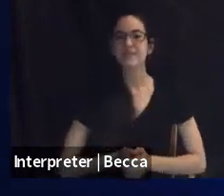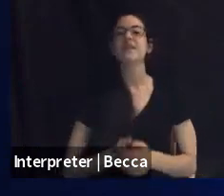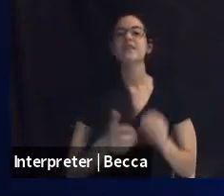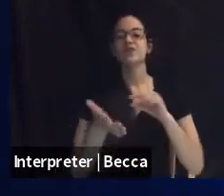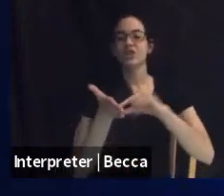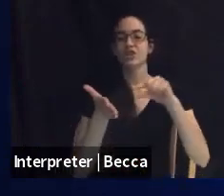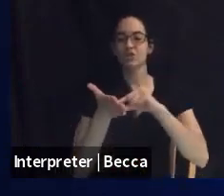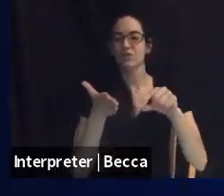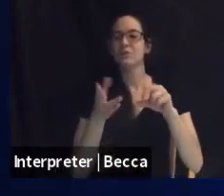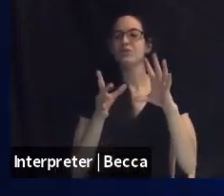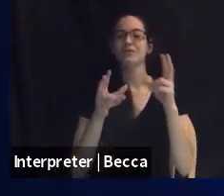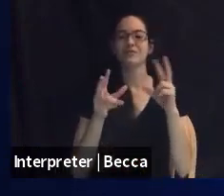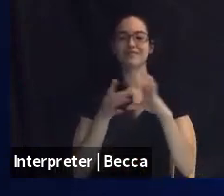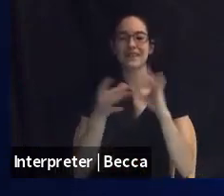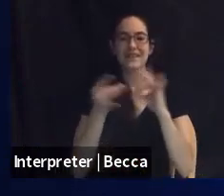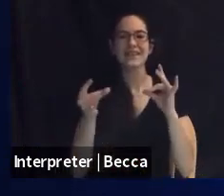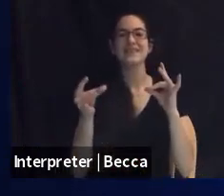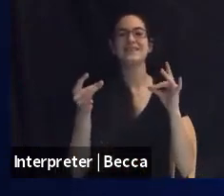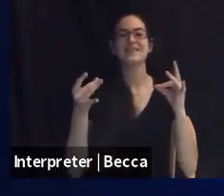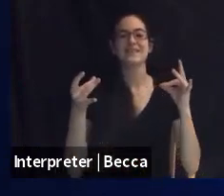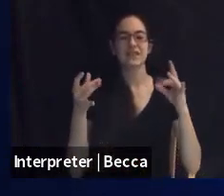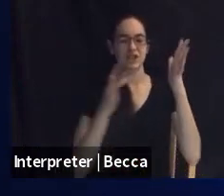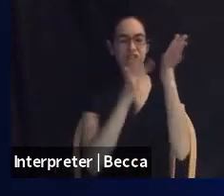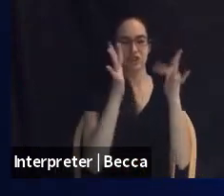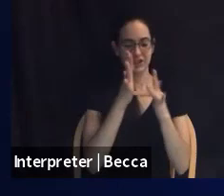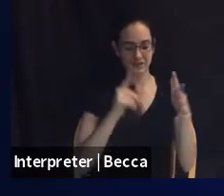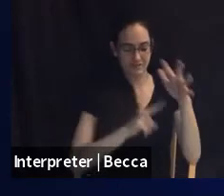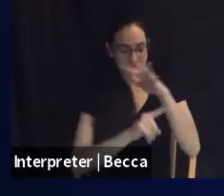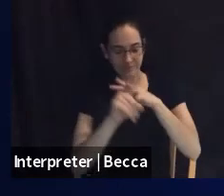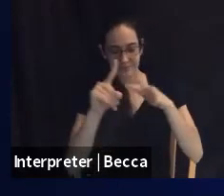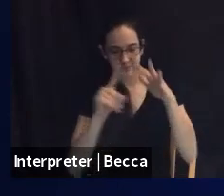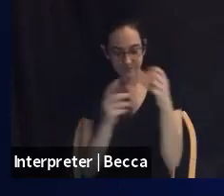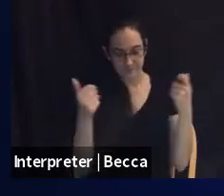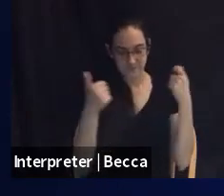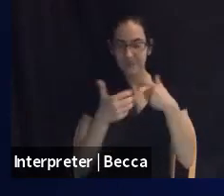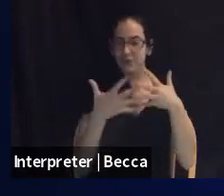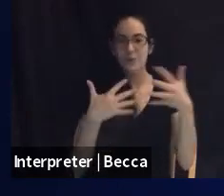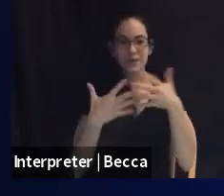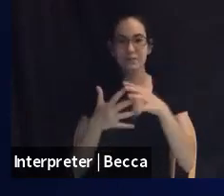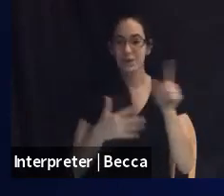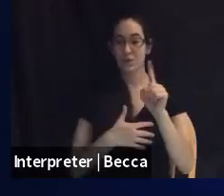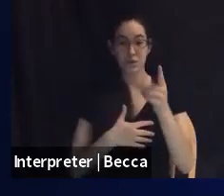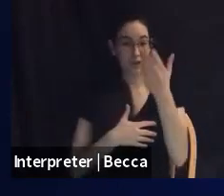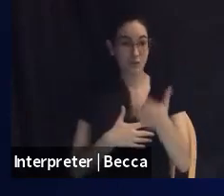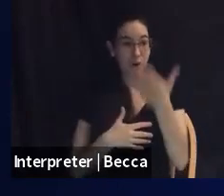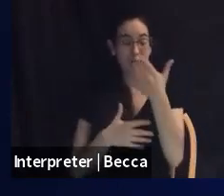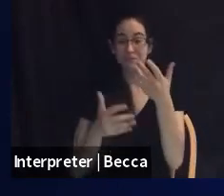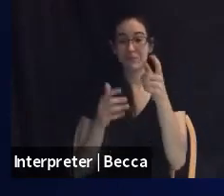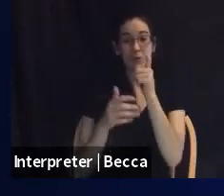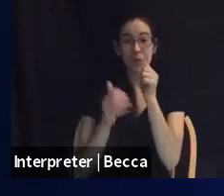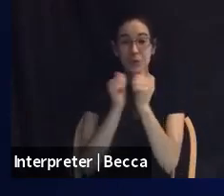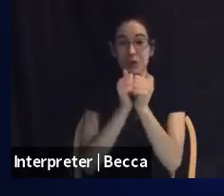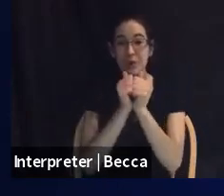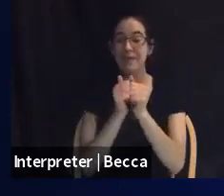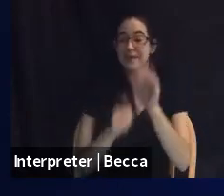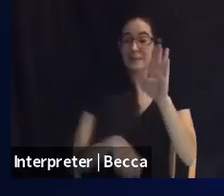clothe yourself in Jesus. So wherever you are, whatever you're making, whoever you're with, be the church, because the